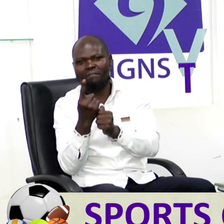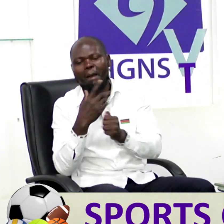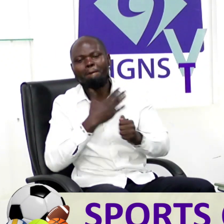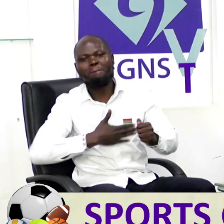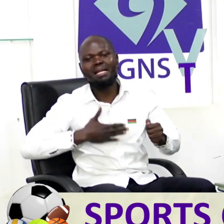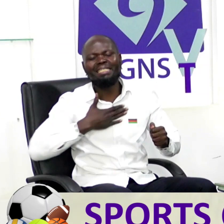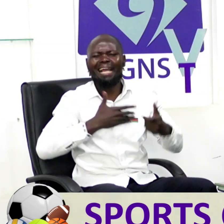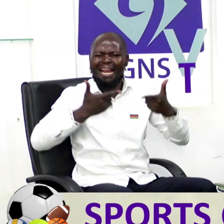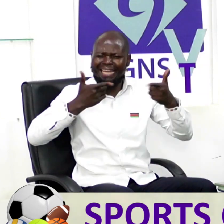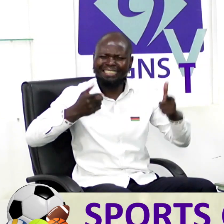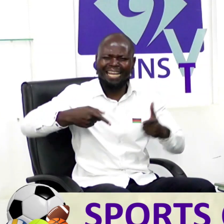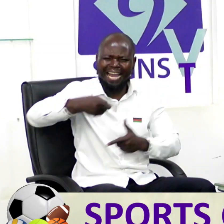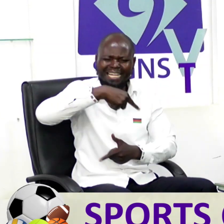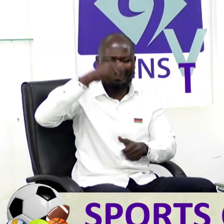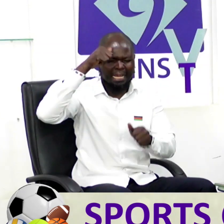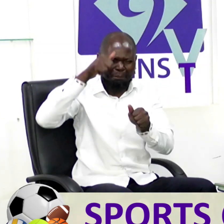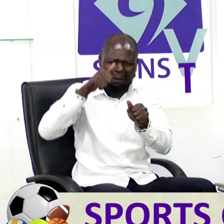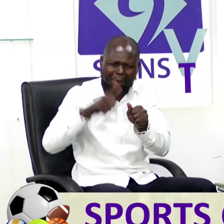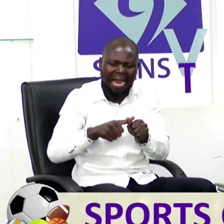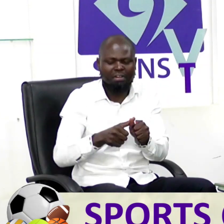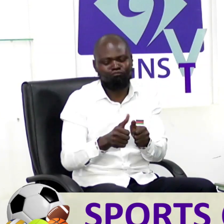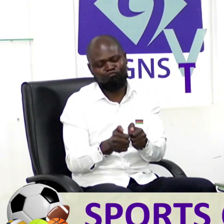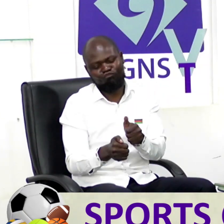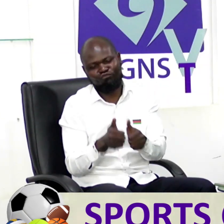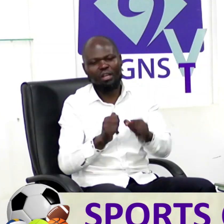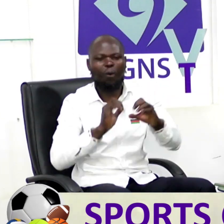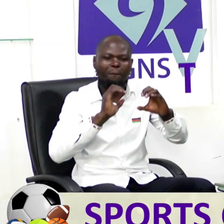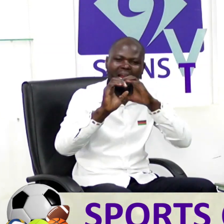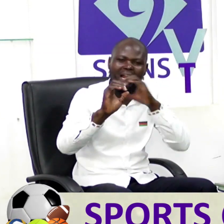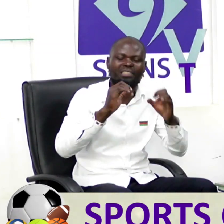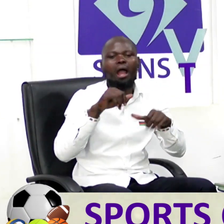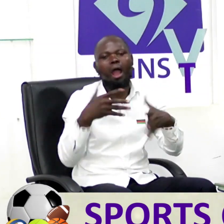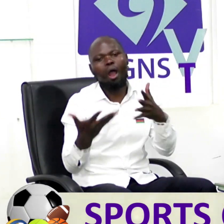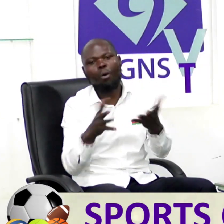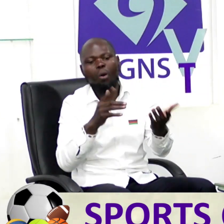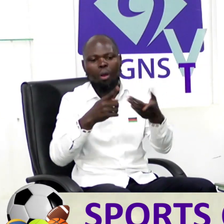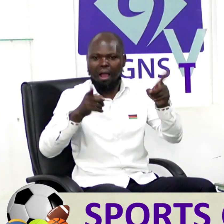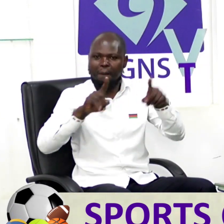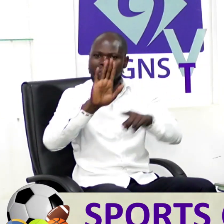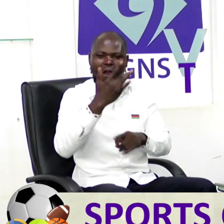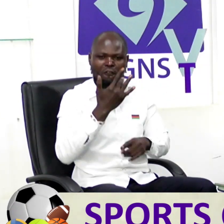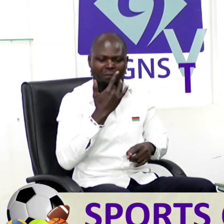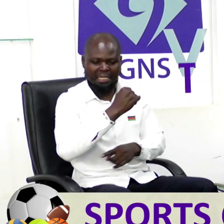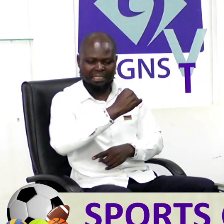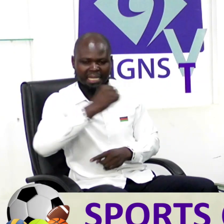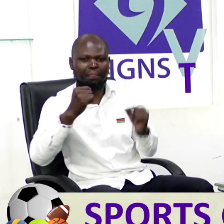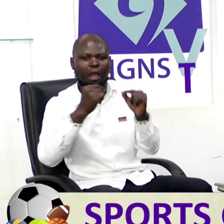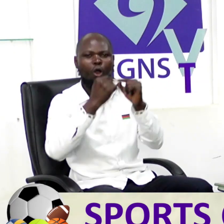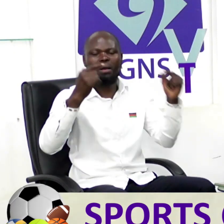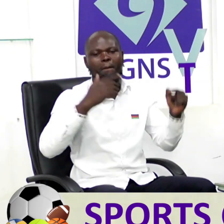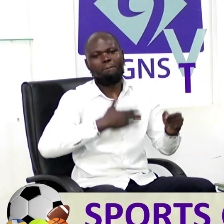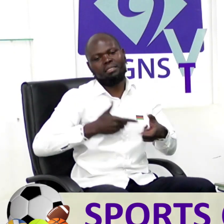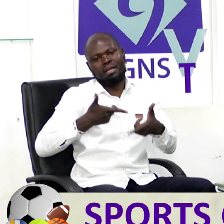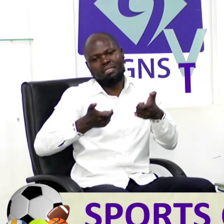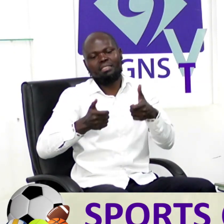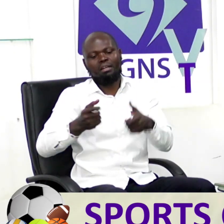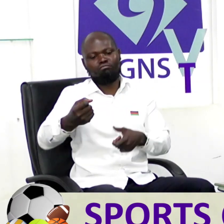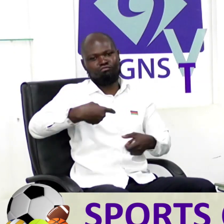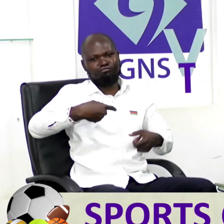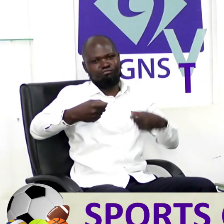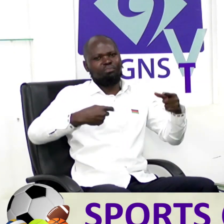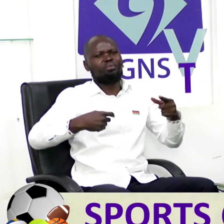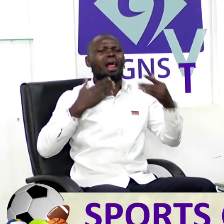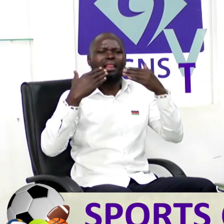you today. And please remember to communicate with us and send us your opinion, and send